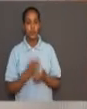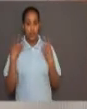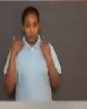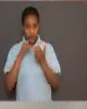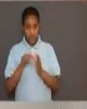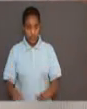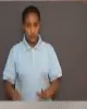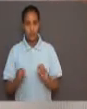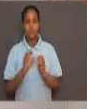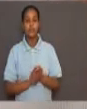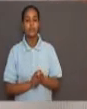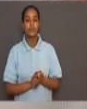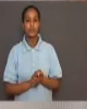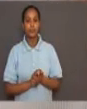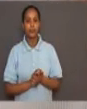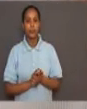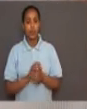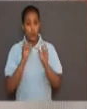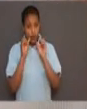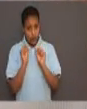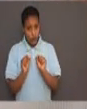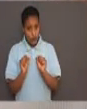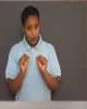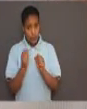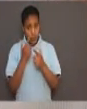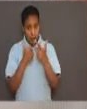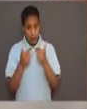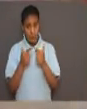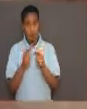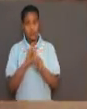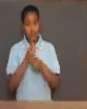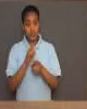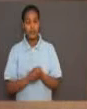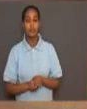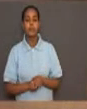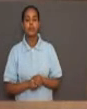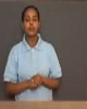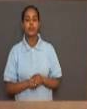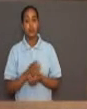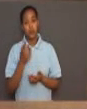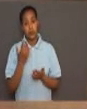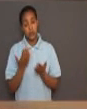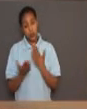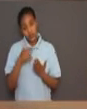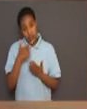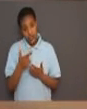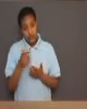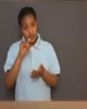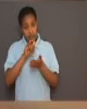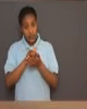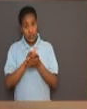Hello again, students. Were you able to come up with an answer? You might have said